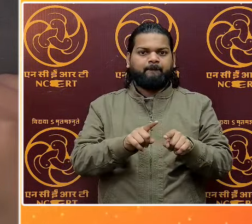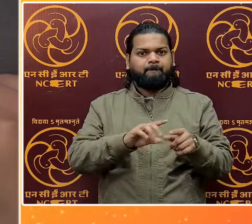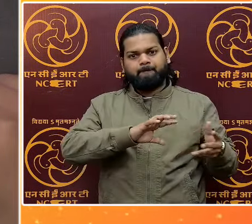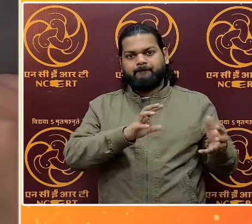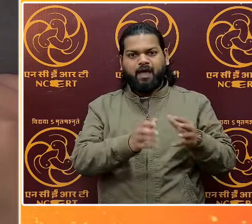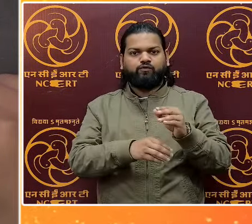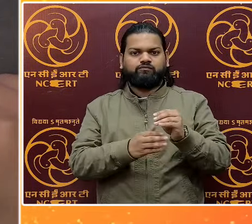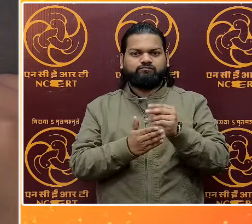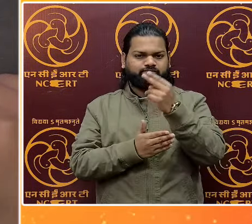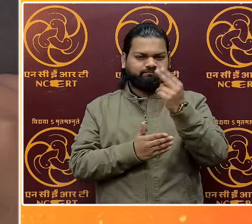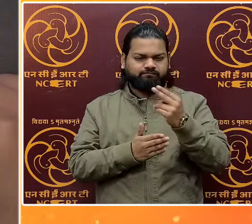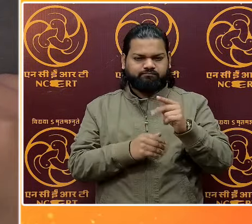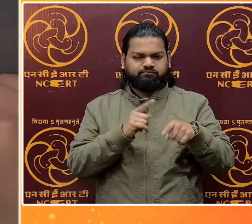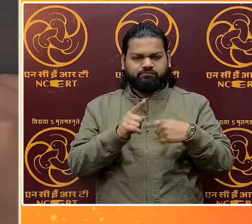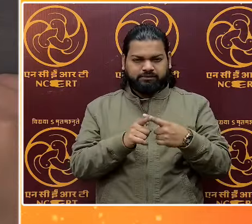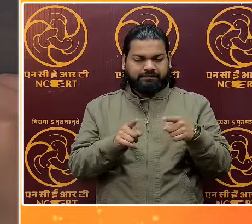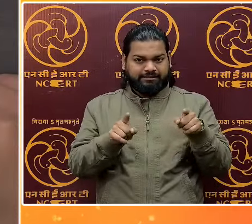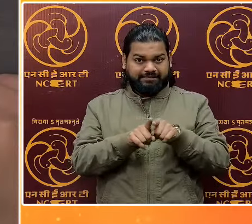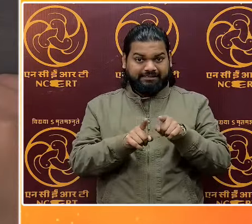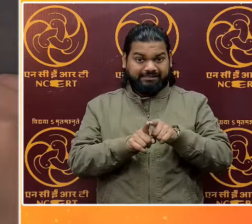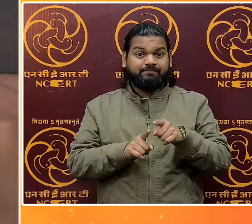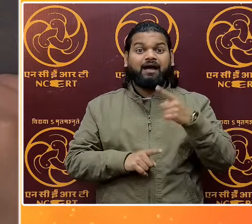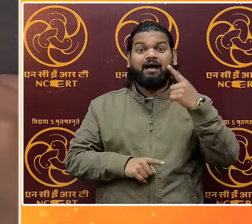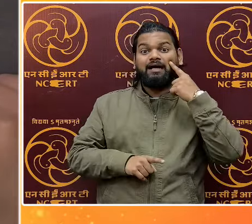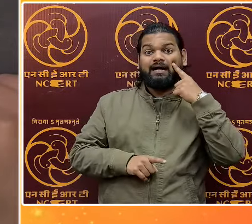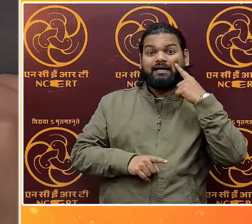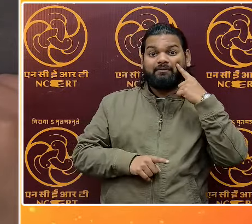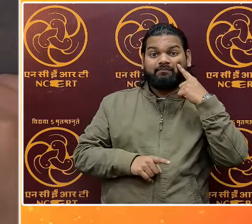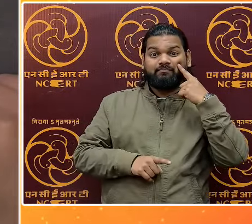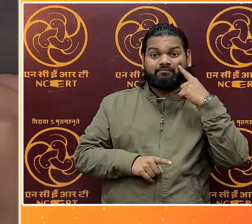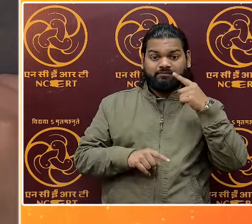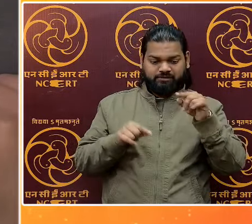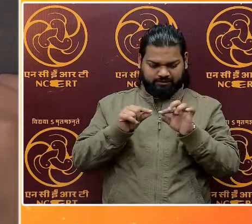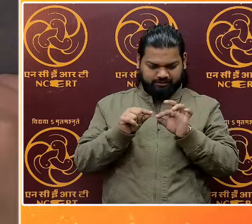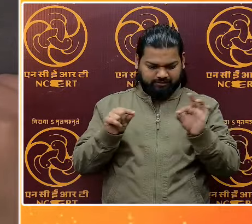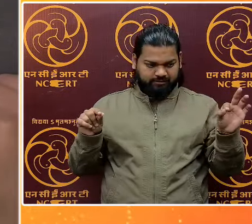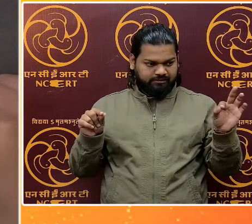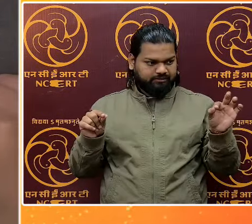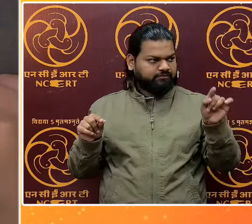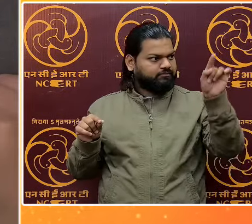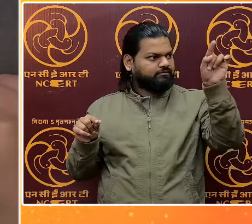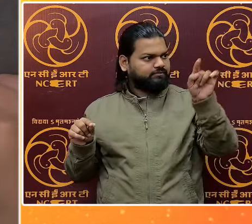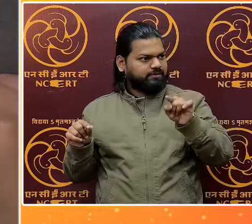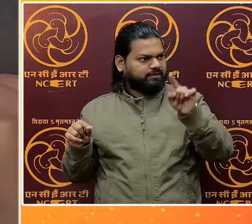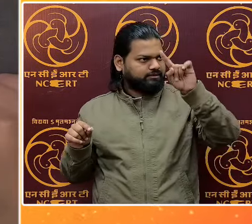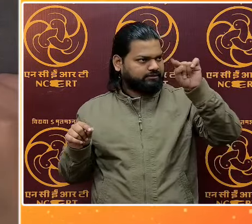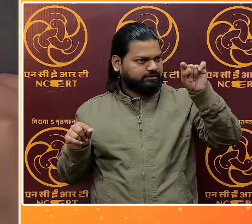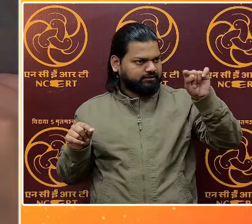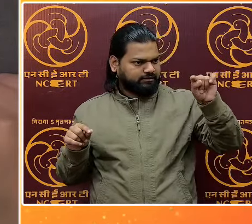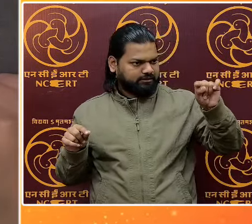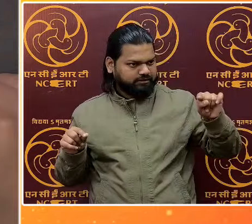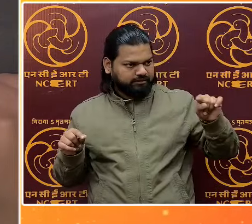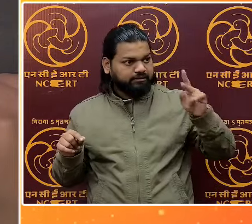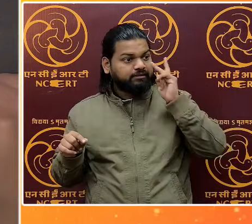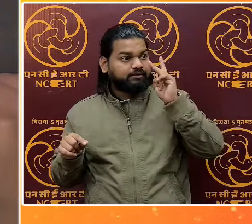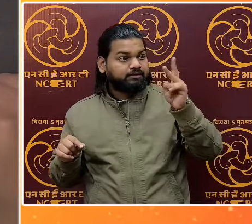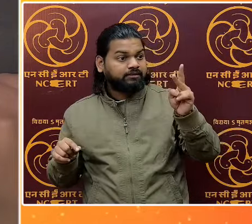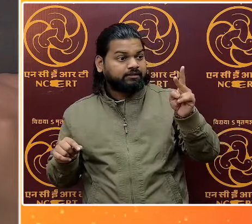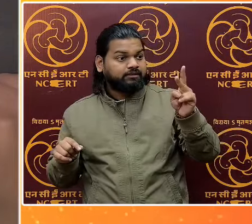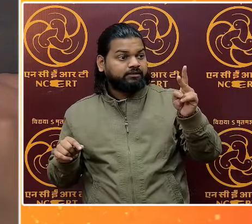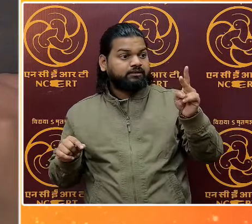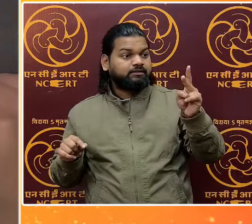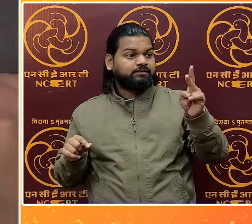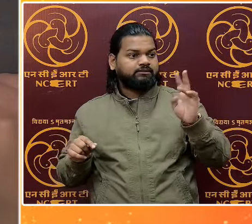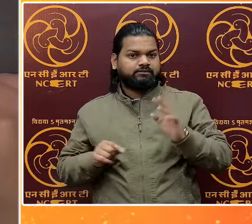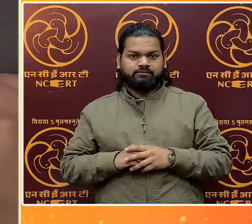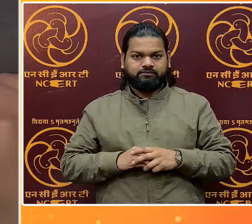and we'll make an imaginary line. This is the normal ray, and in the